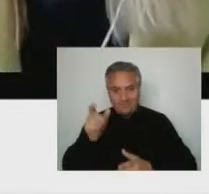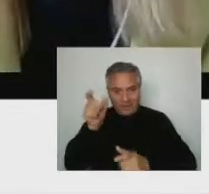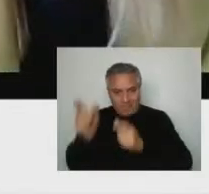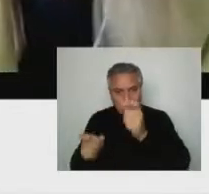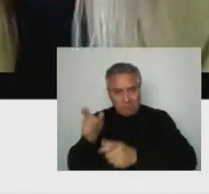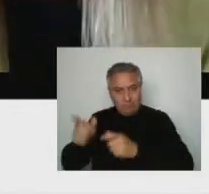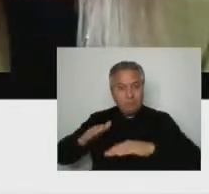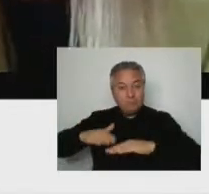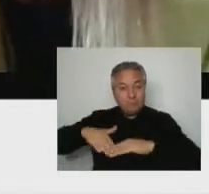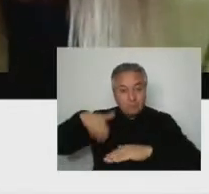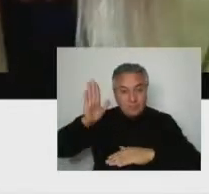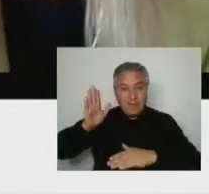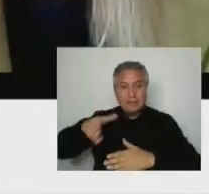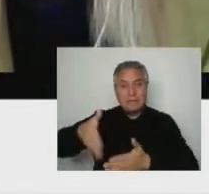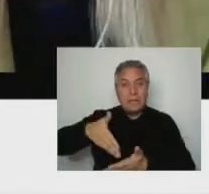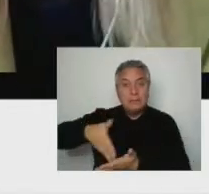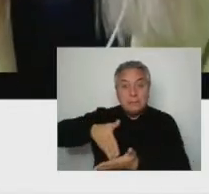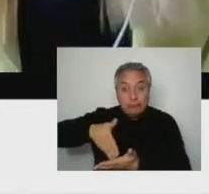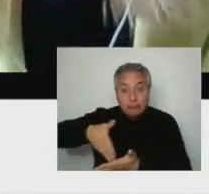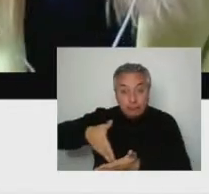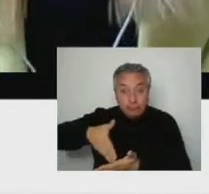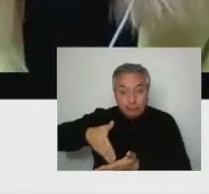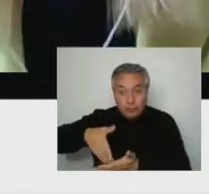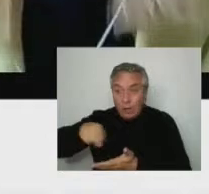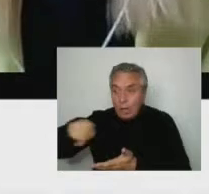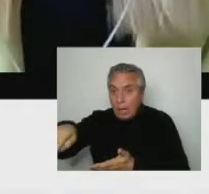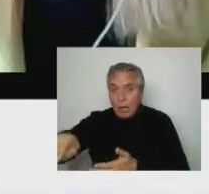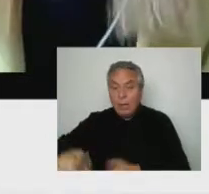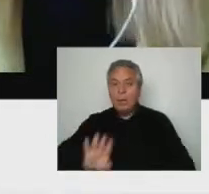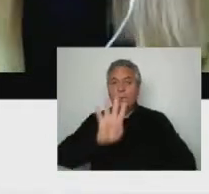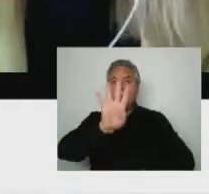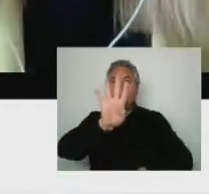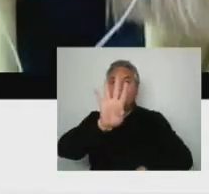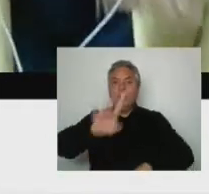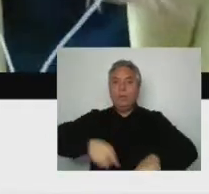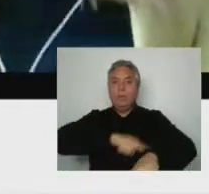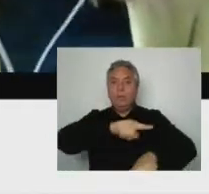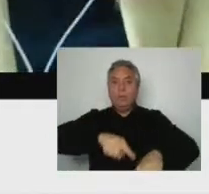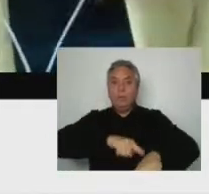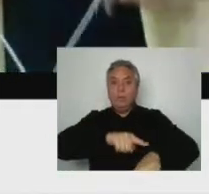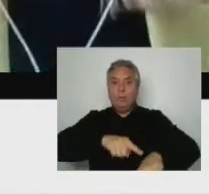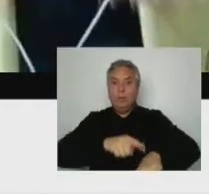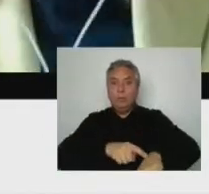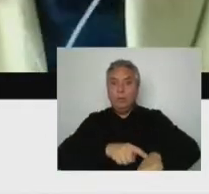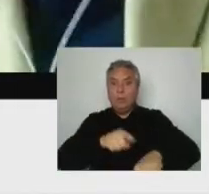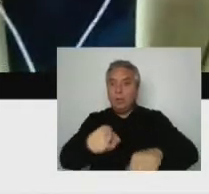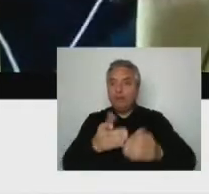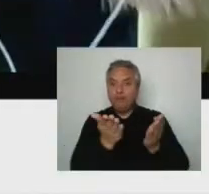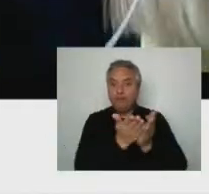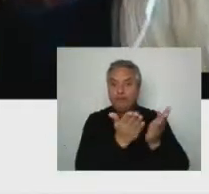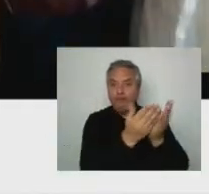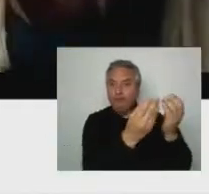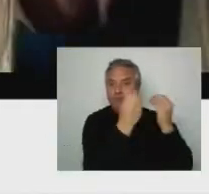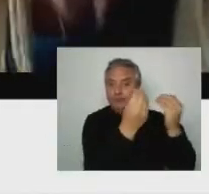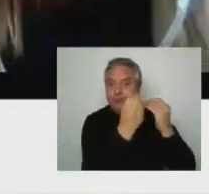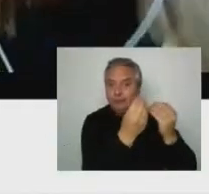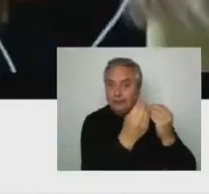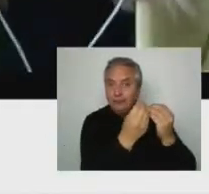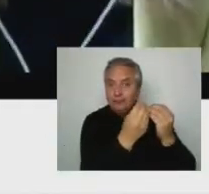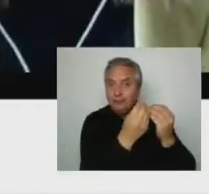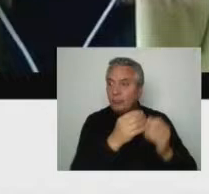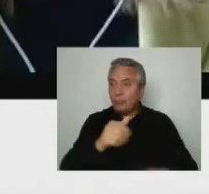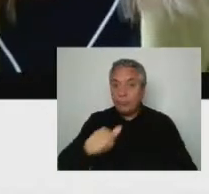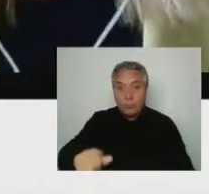the most vulnerable only receive 4 hours of classes, whilst the